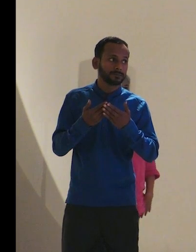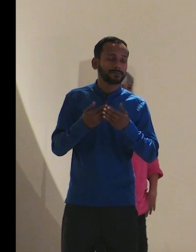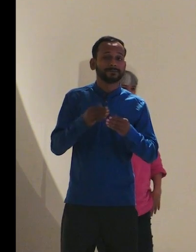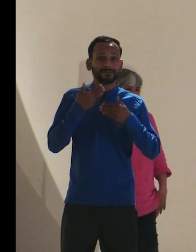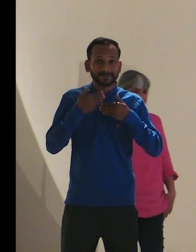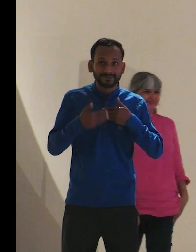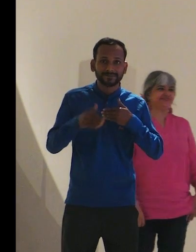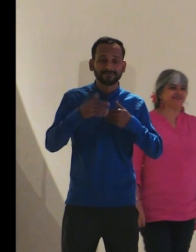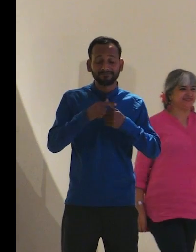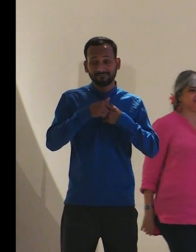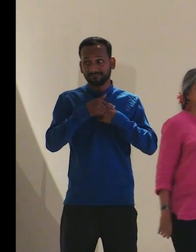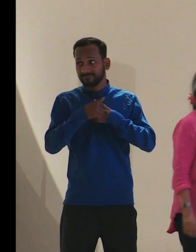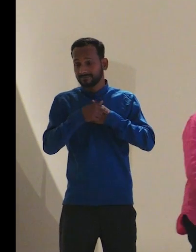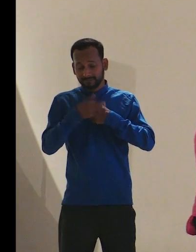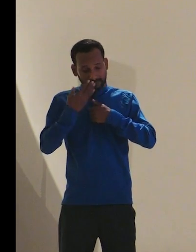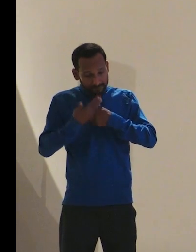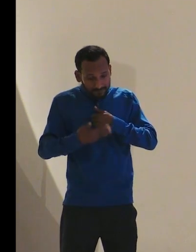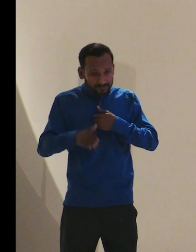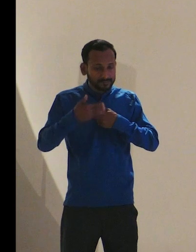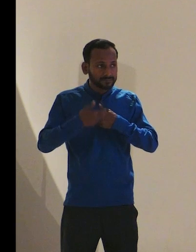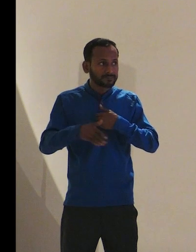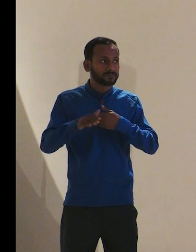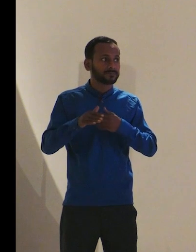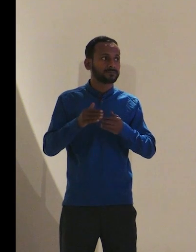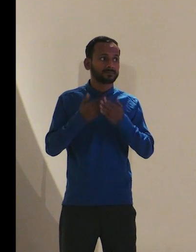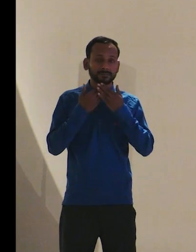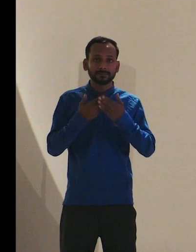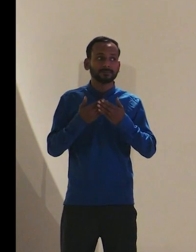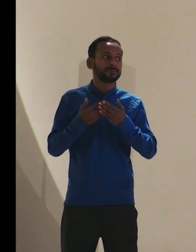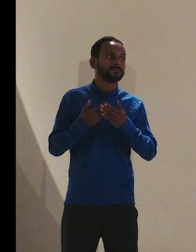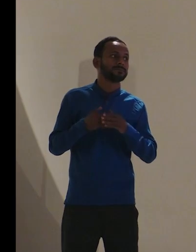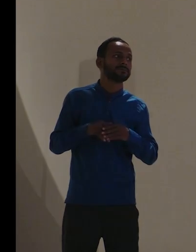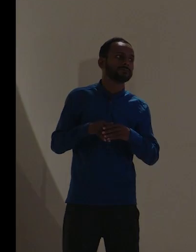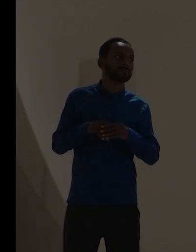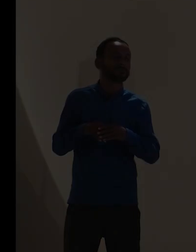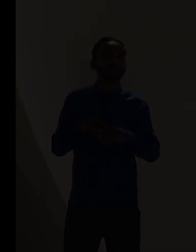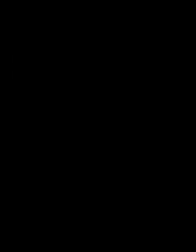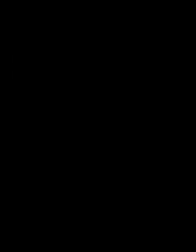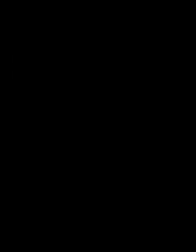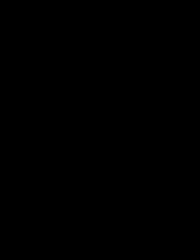much longer, but we'll have to make room for the others.